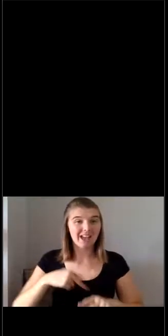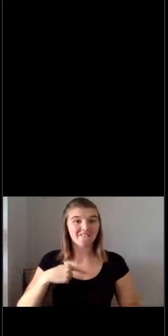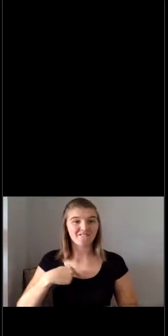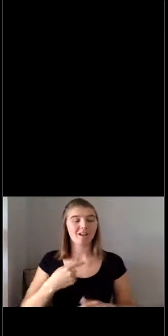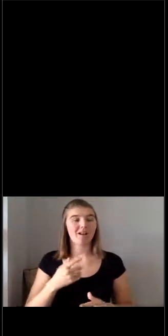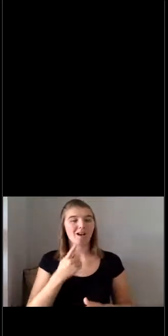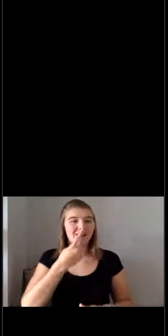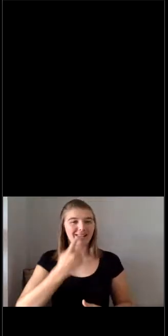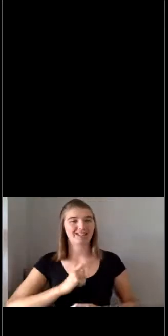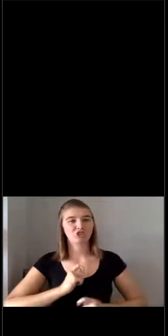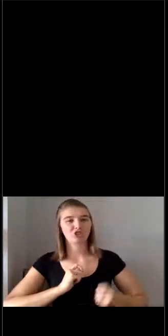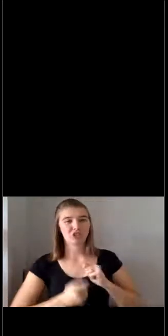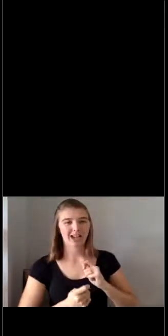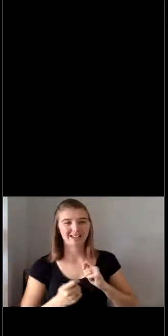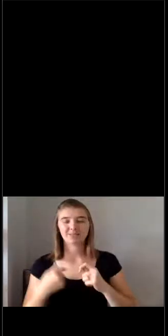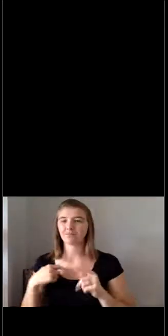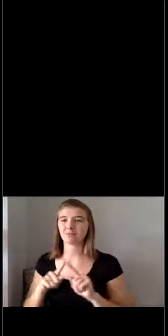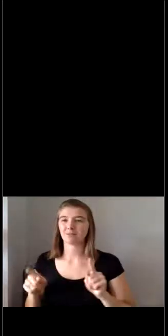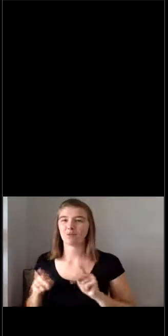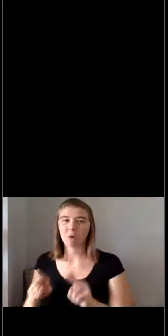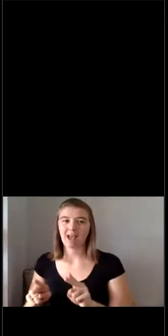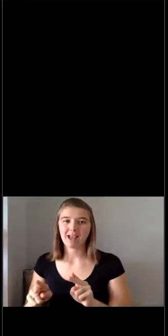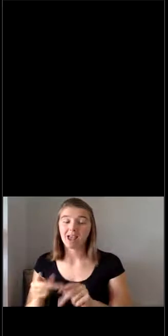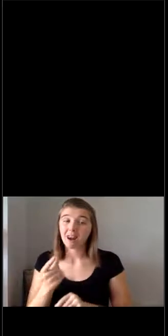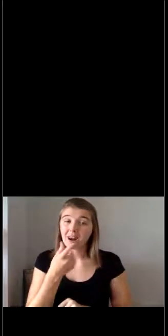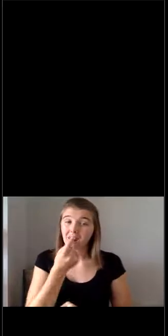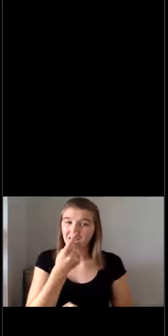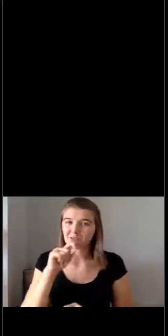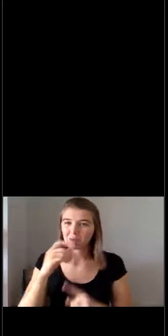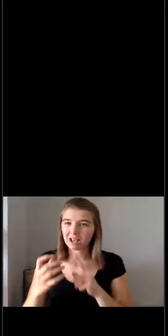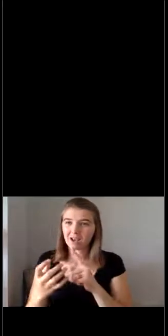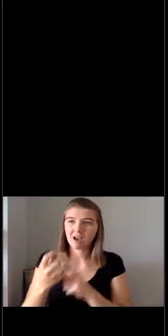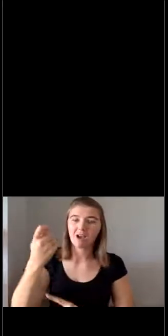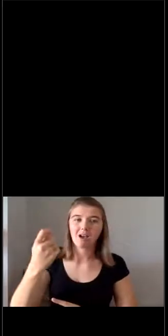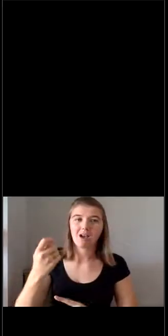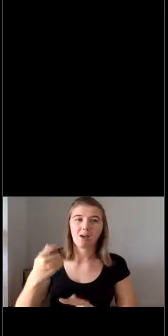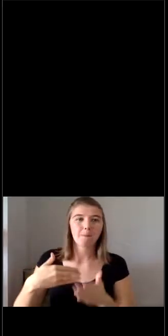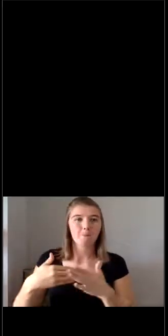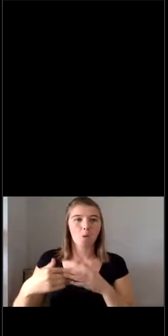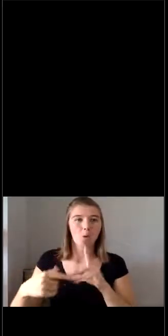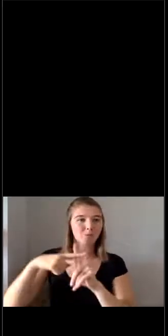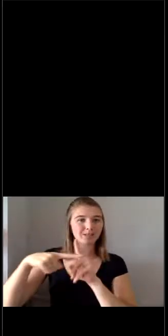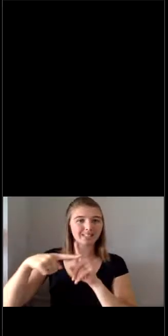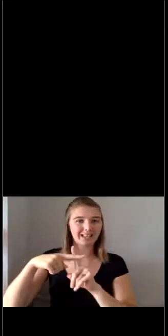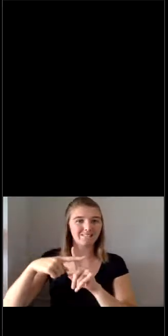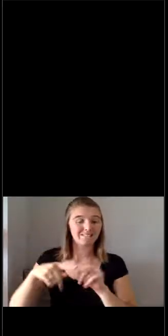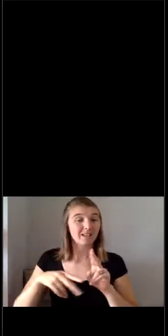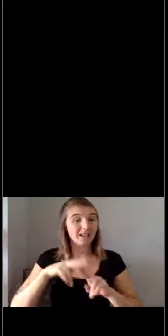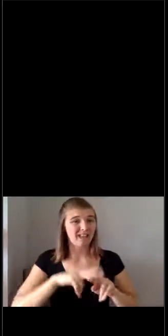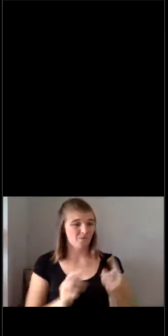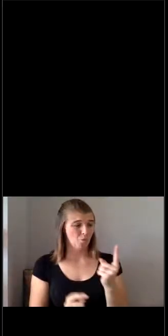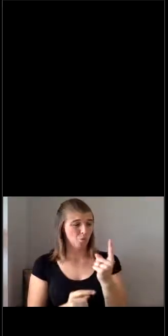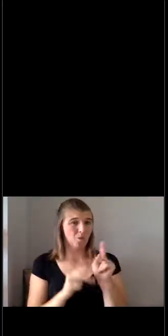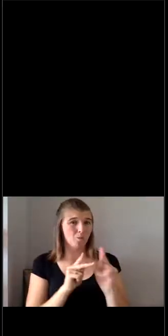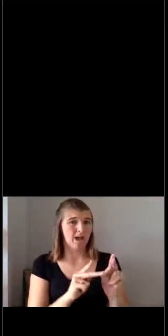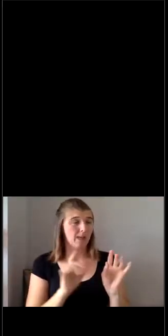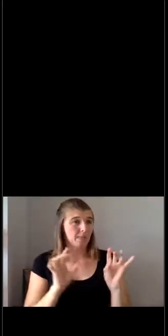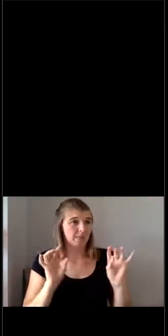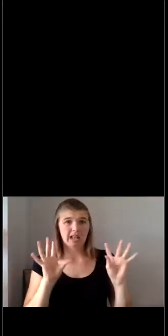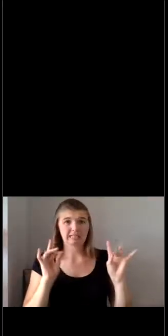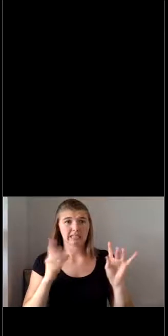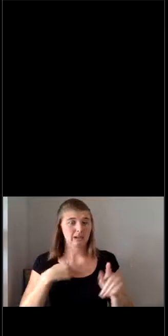we get a more effective outcome. It's not just about saying there's only one way and I'll keep repeating that way. It's saying there are at least 3, 4, or 5 ways